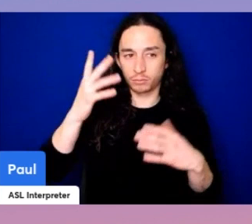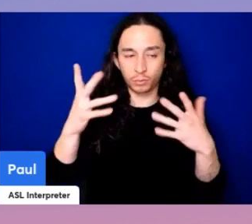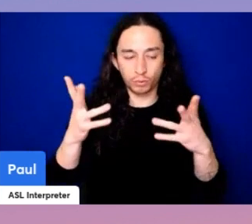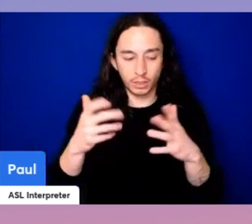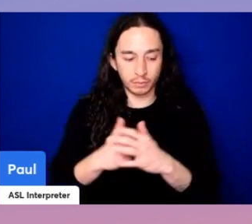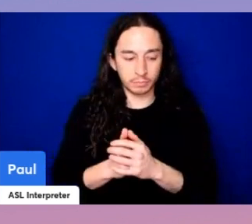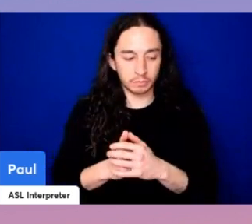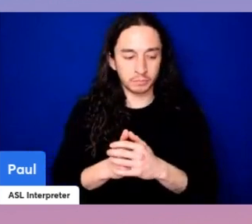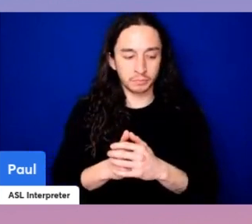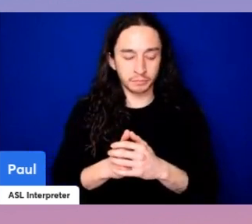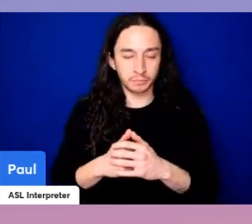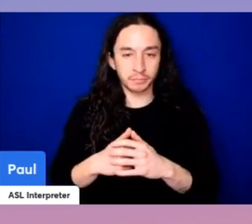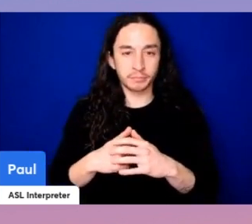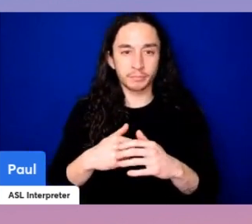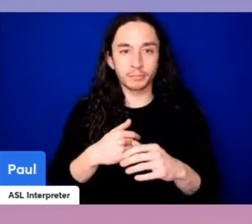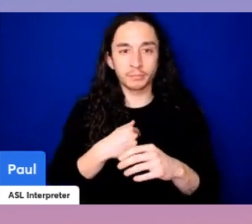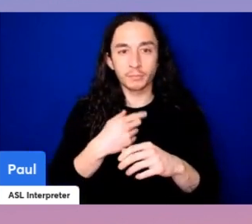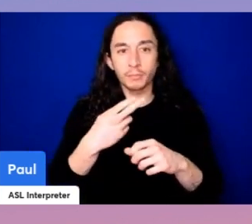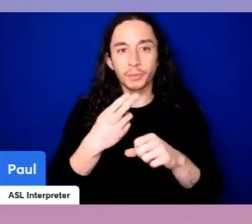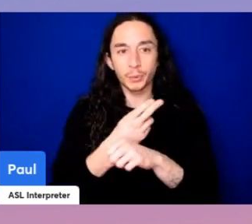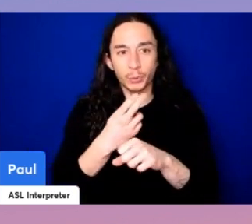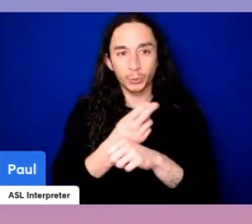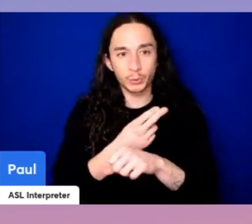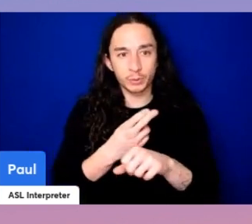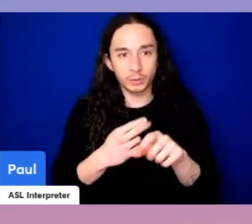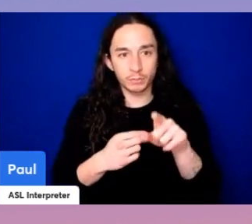I use CI/CD tools and also